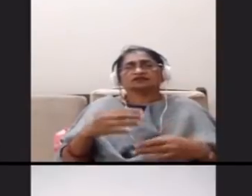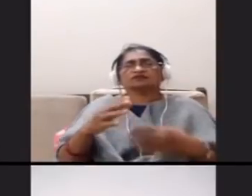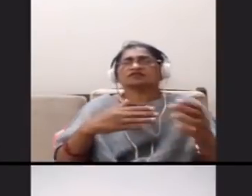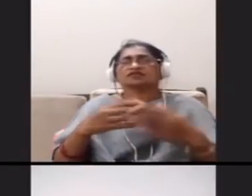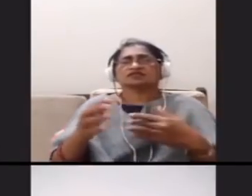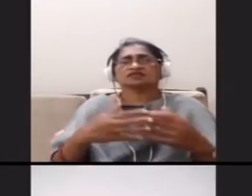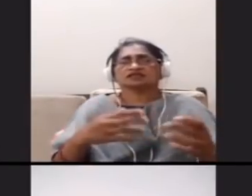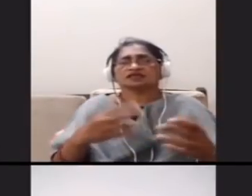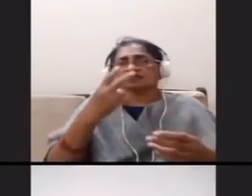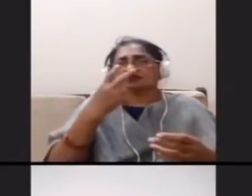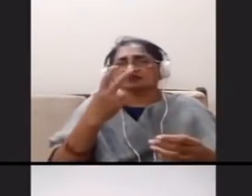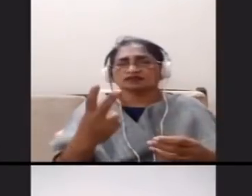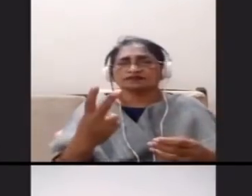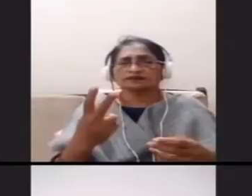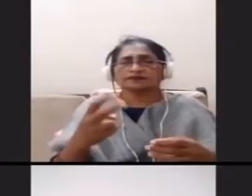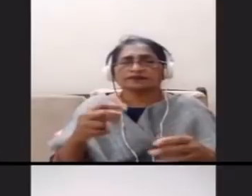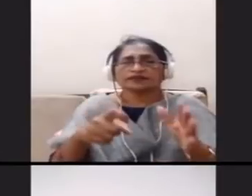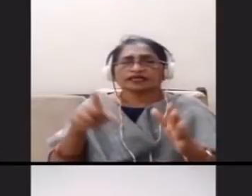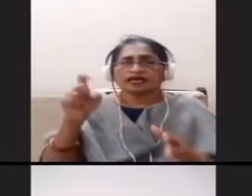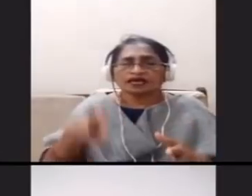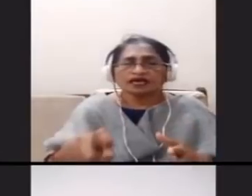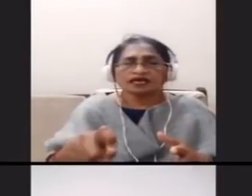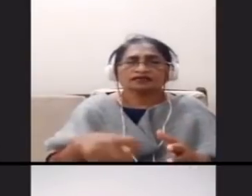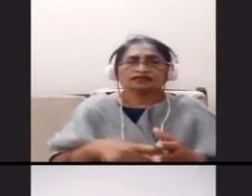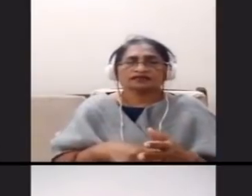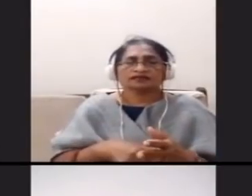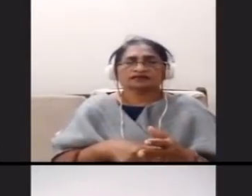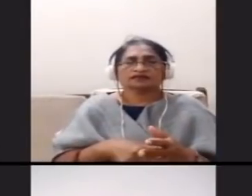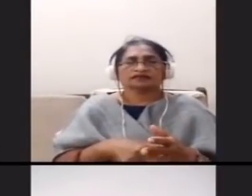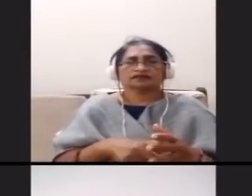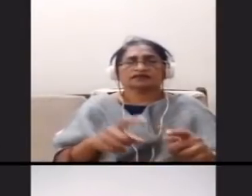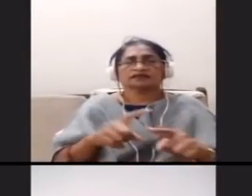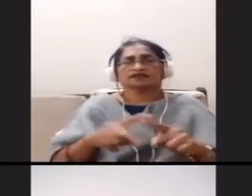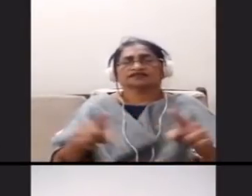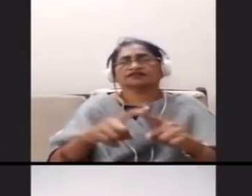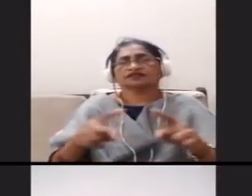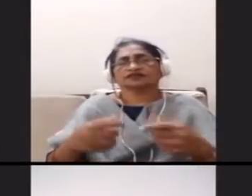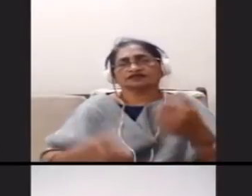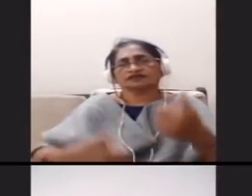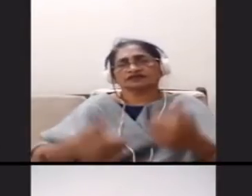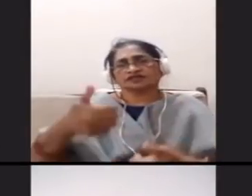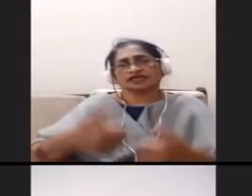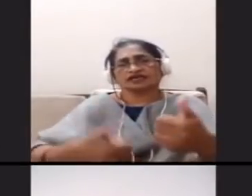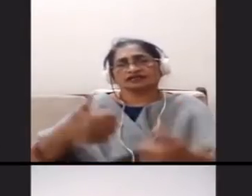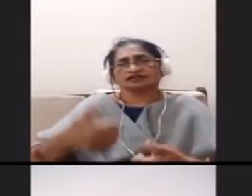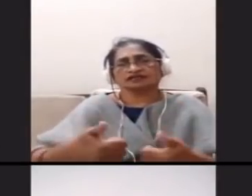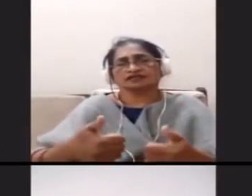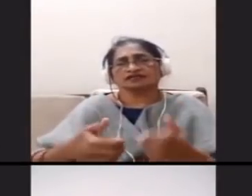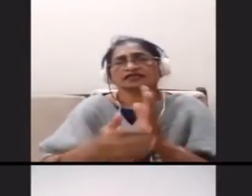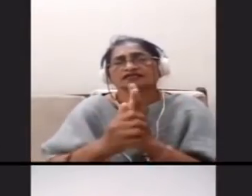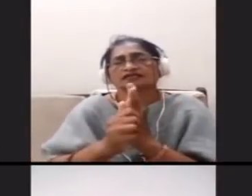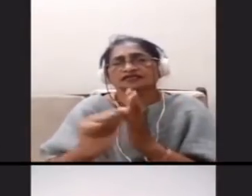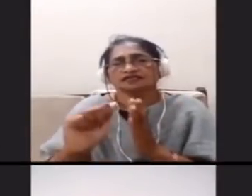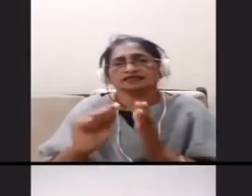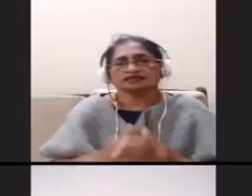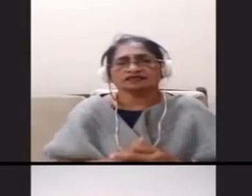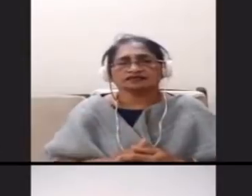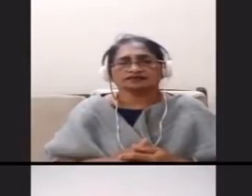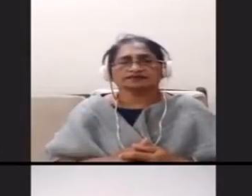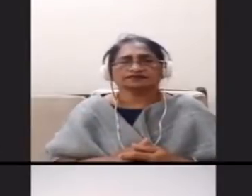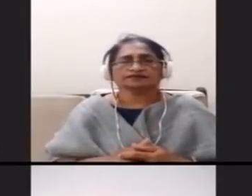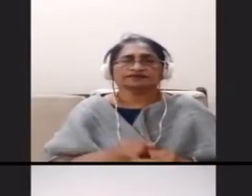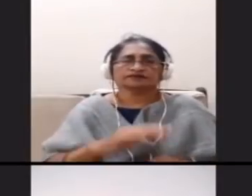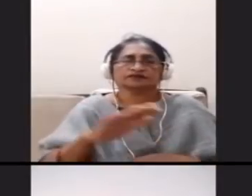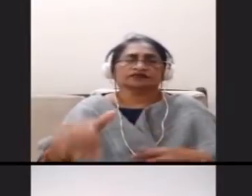see that then we need to use the arts like this festival to speak to the hearts and the minds of people in order